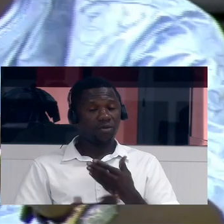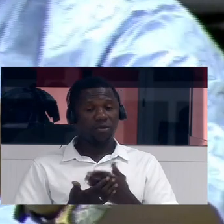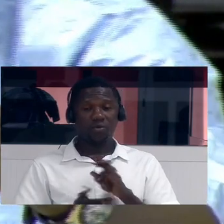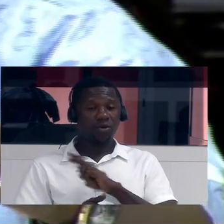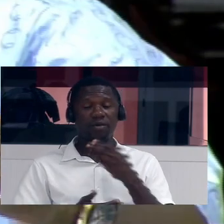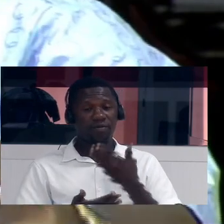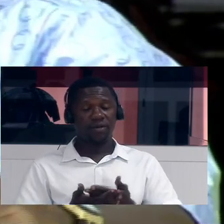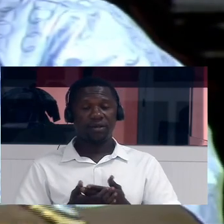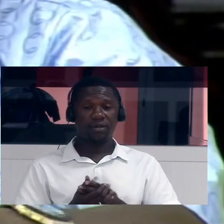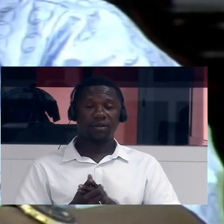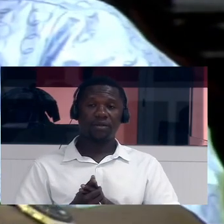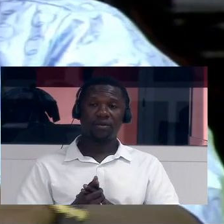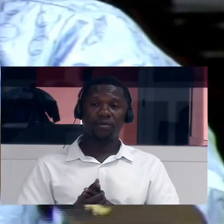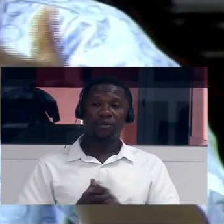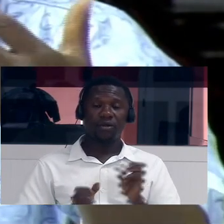have we?